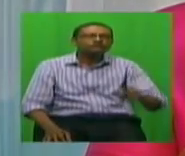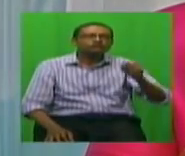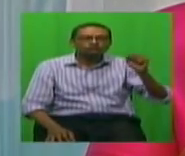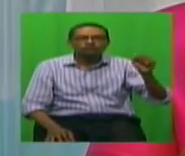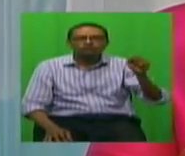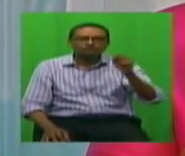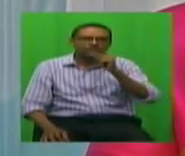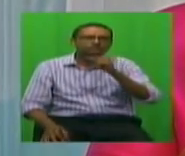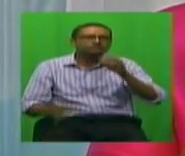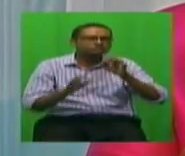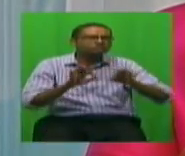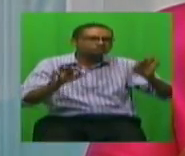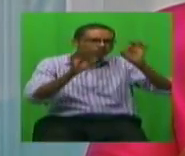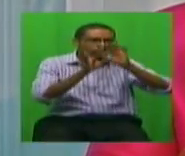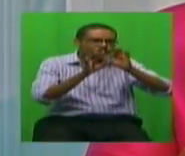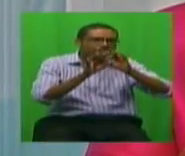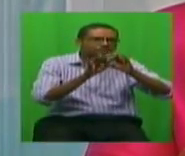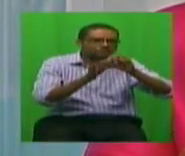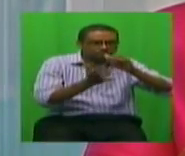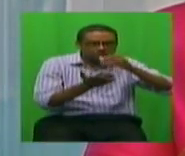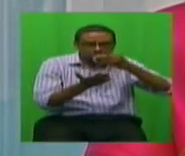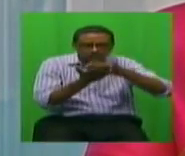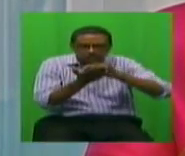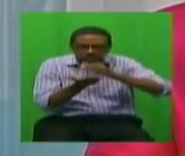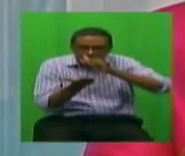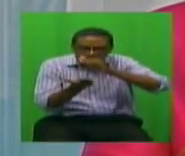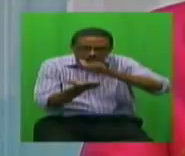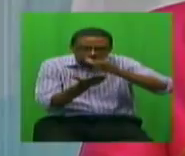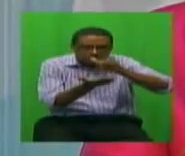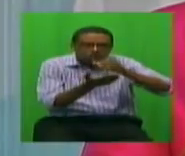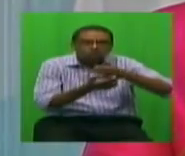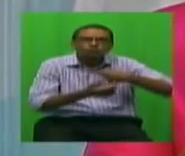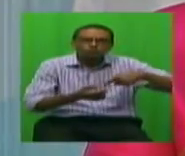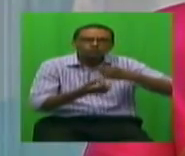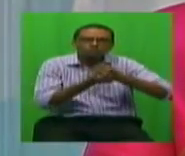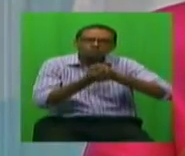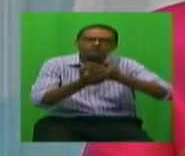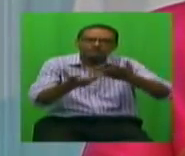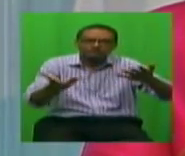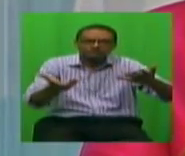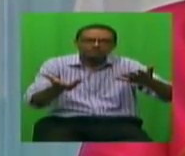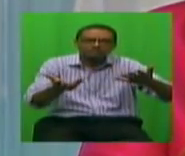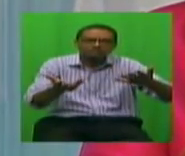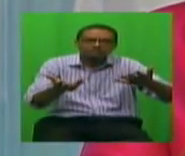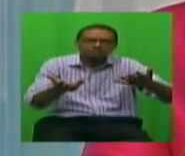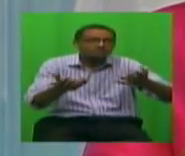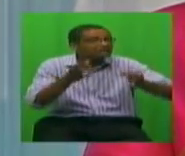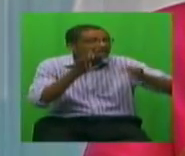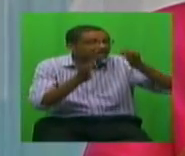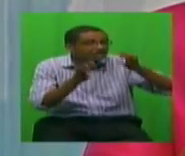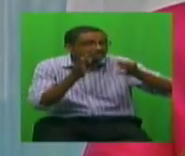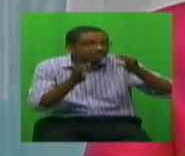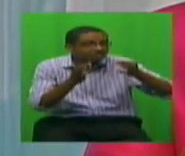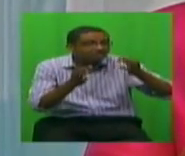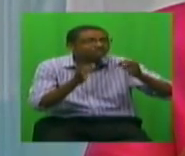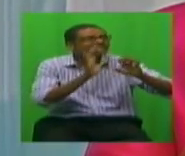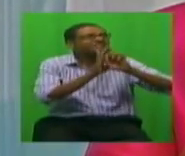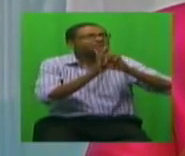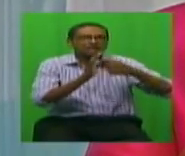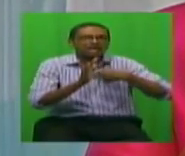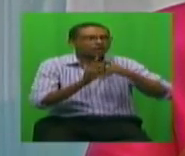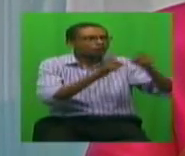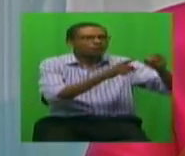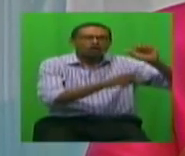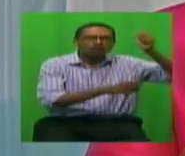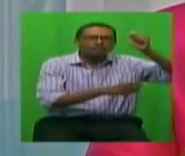that are provided within and under disaster relief. We will also recognize if persons, for example, when I was at the Arima